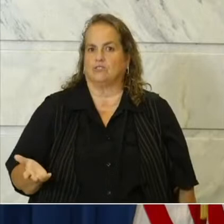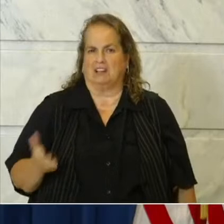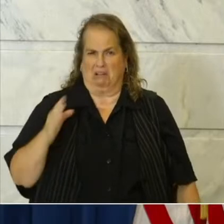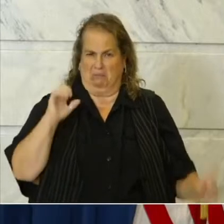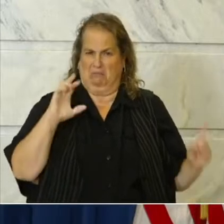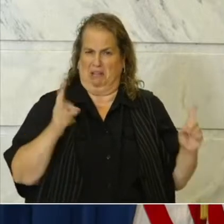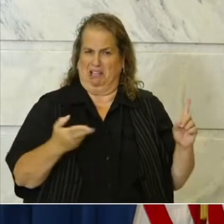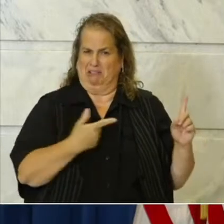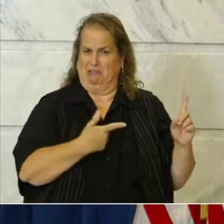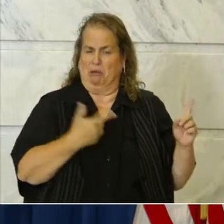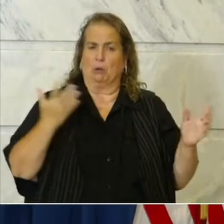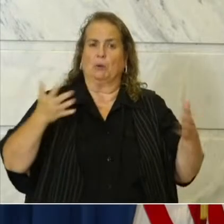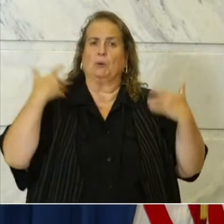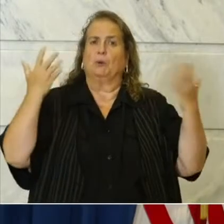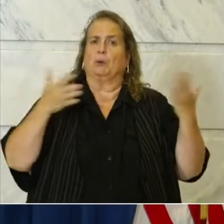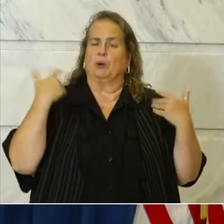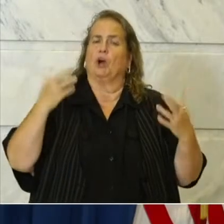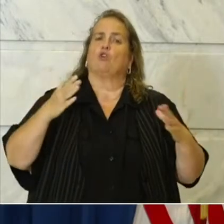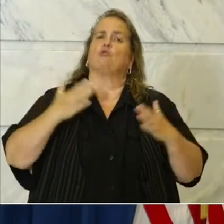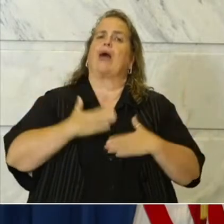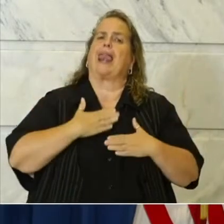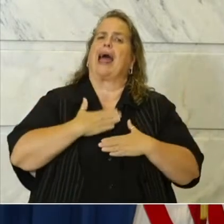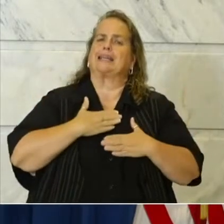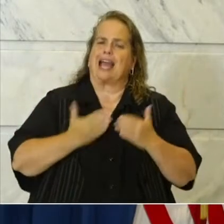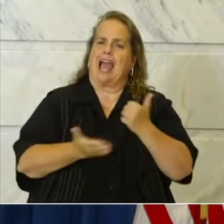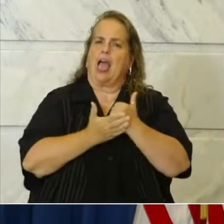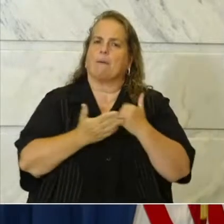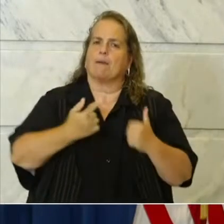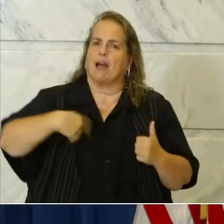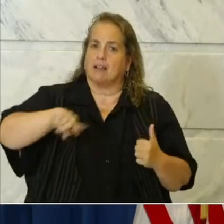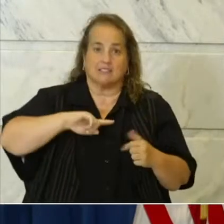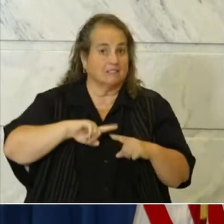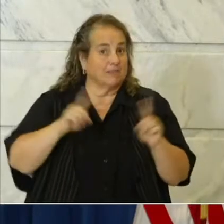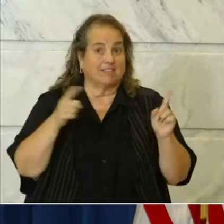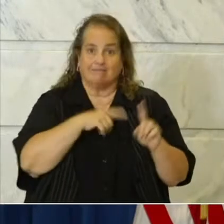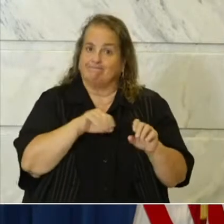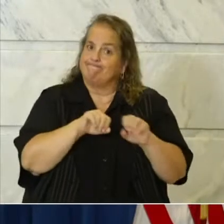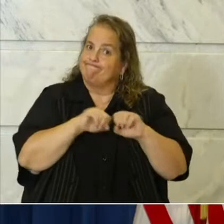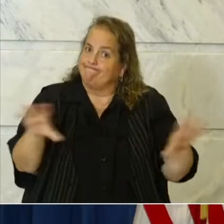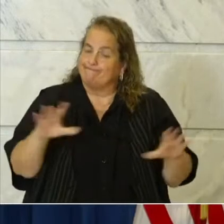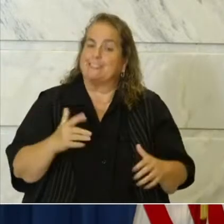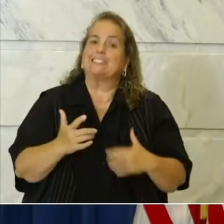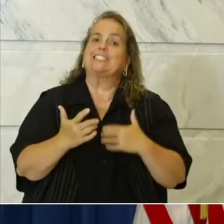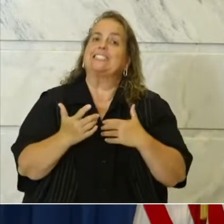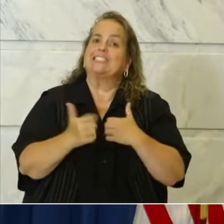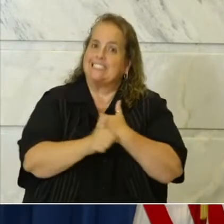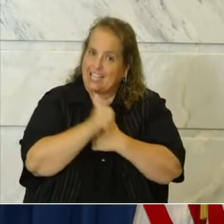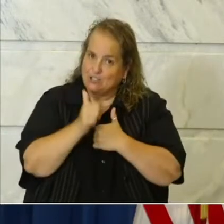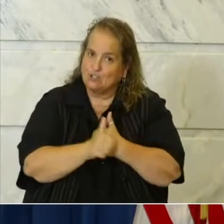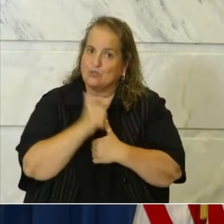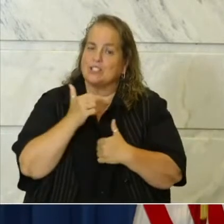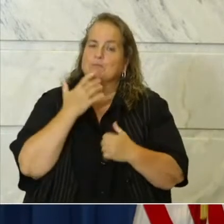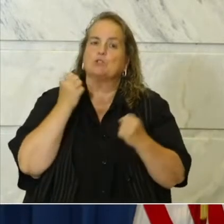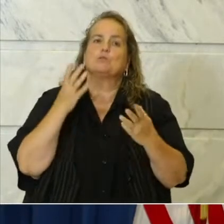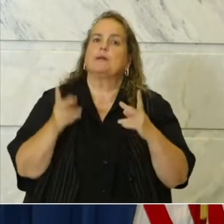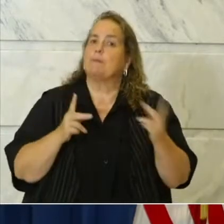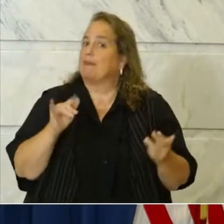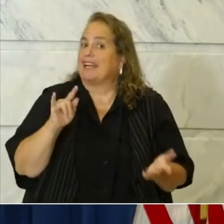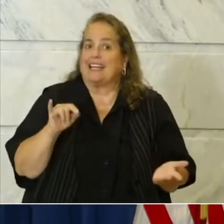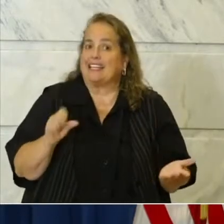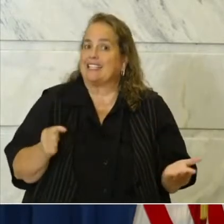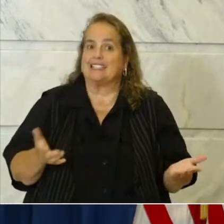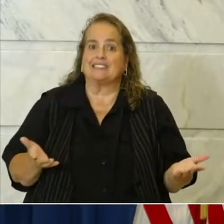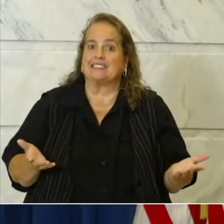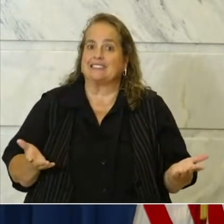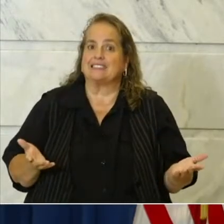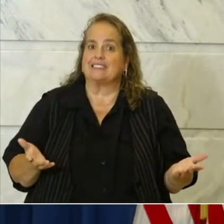that's supposed to be relaxing and help us in our mental health, be dangerous for our health and others? It just is, and you can